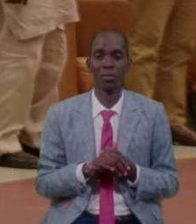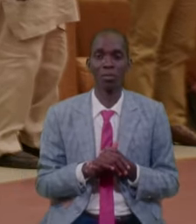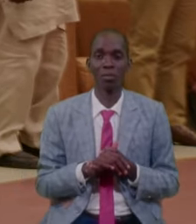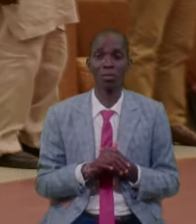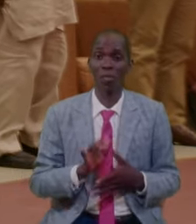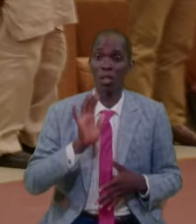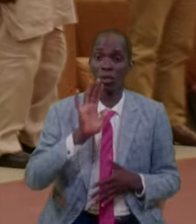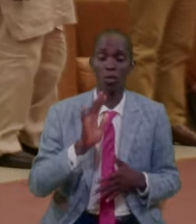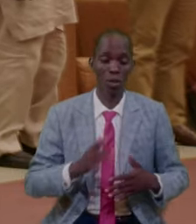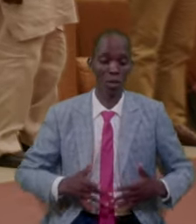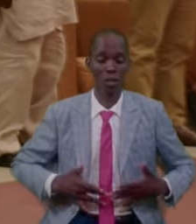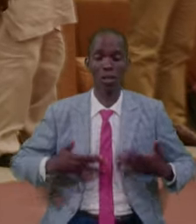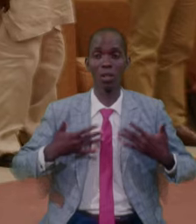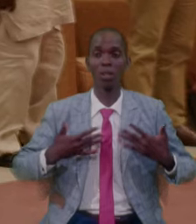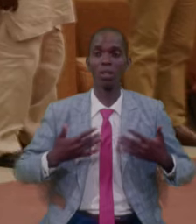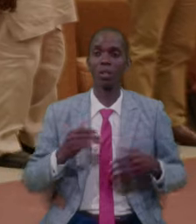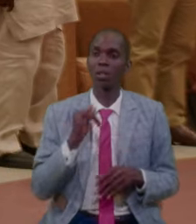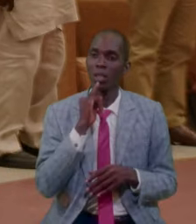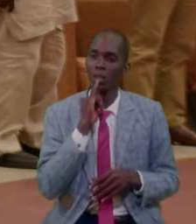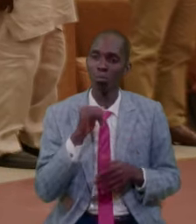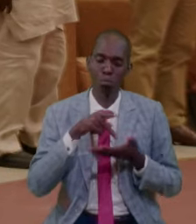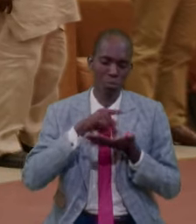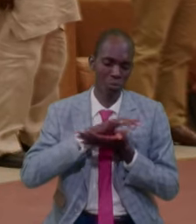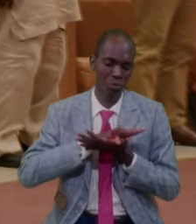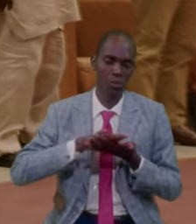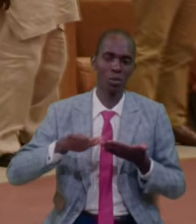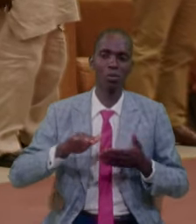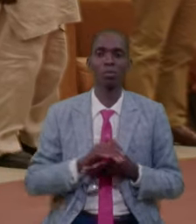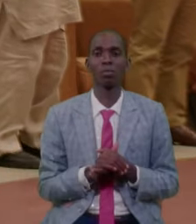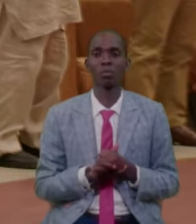Your life is pure.